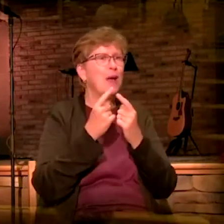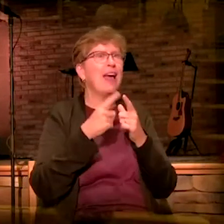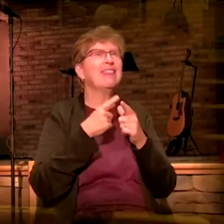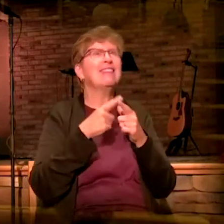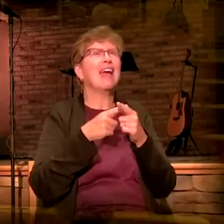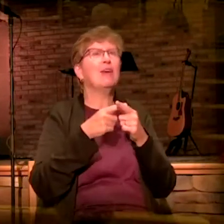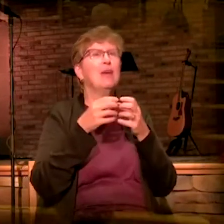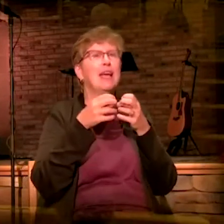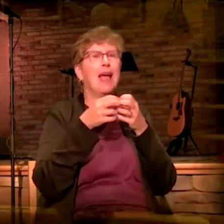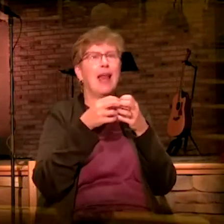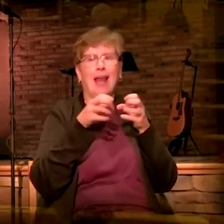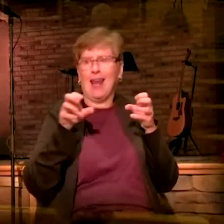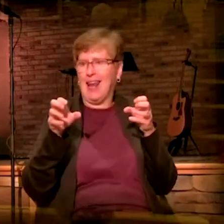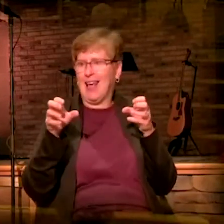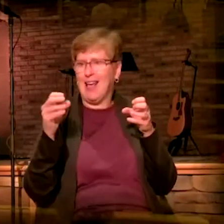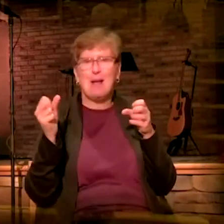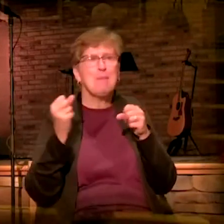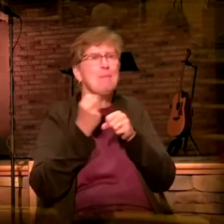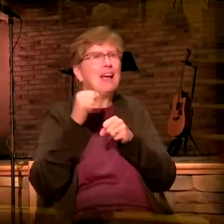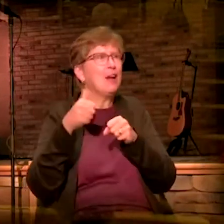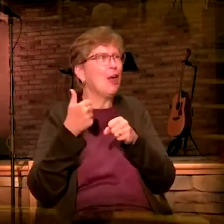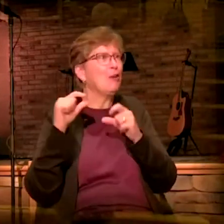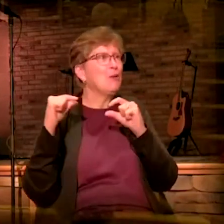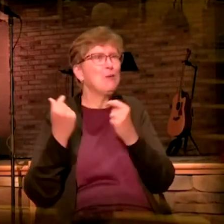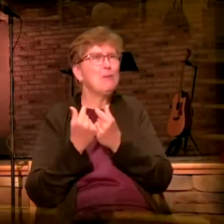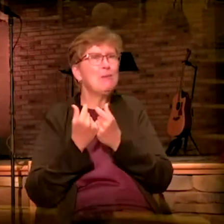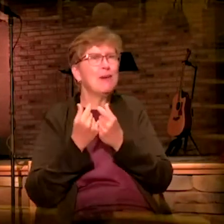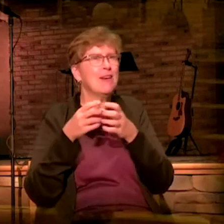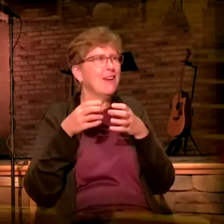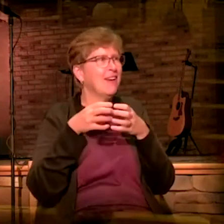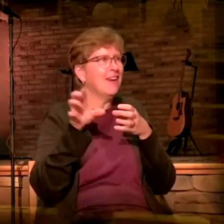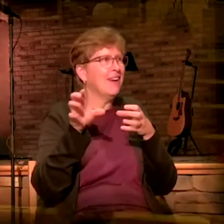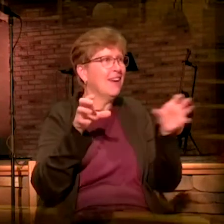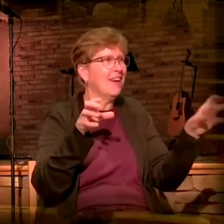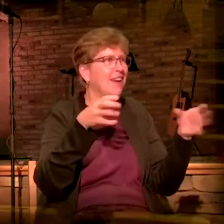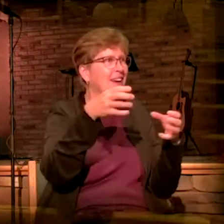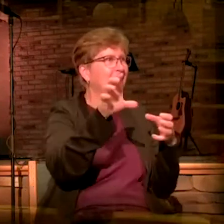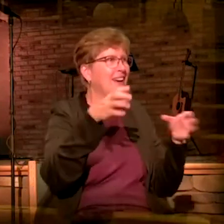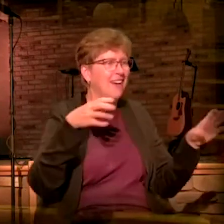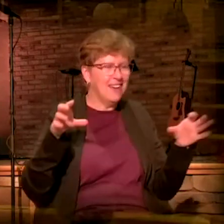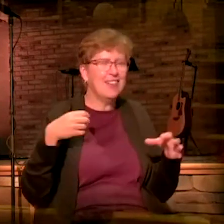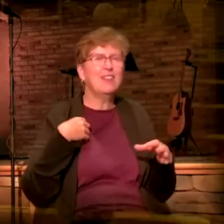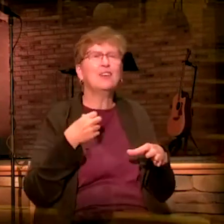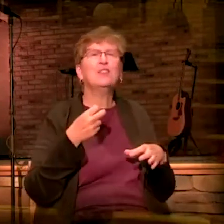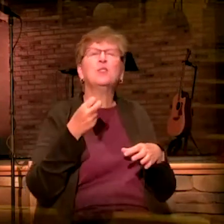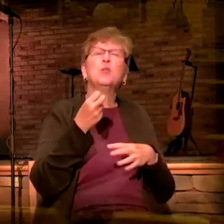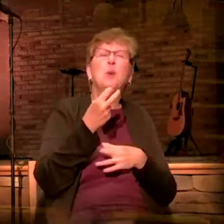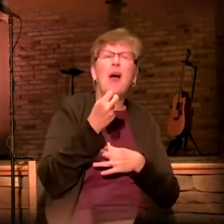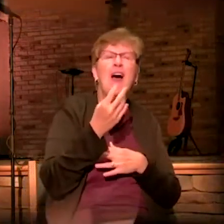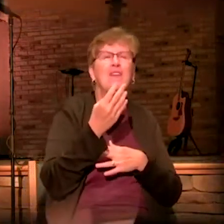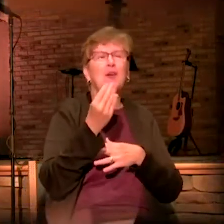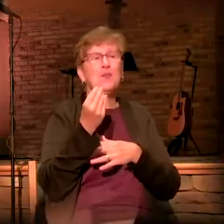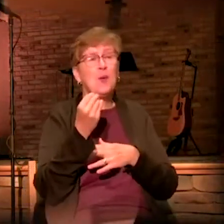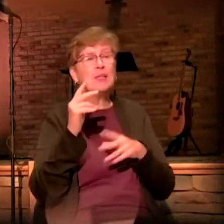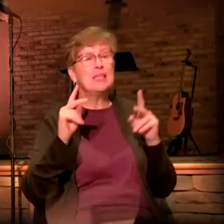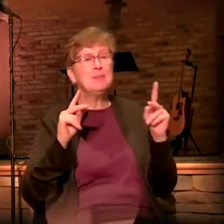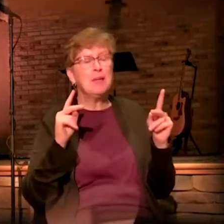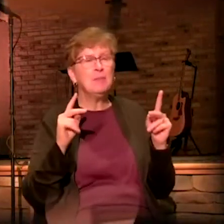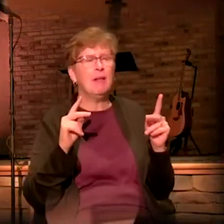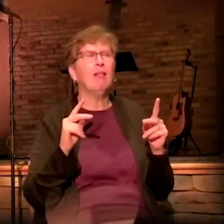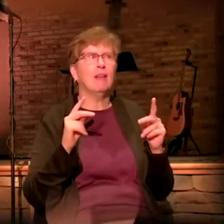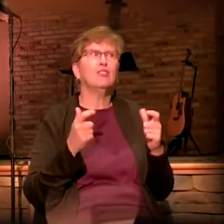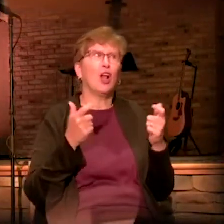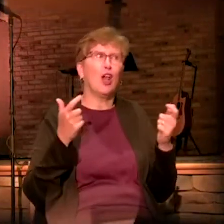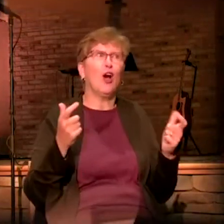more hope groups. Folks, there is something about being in a group of 12 to 14 people that you're not going to experience on your